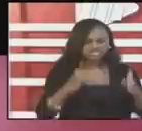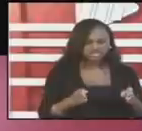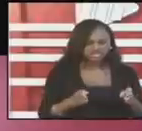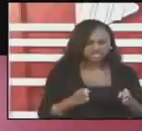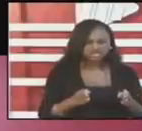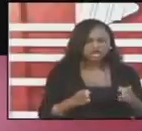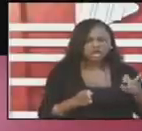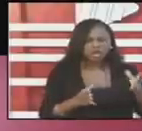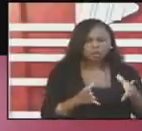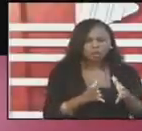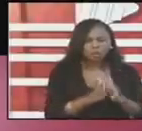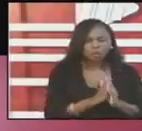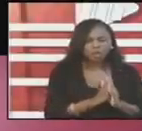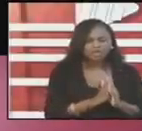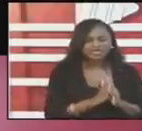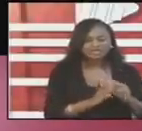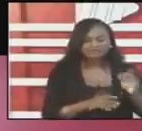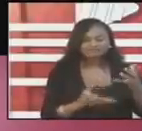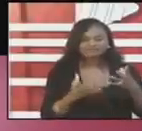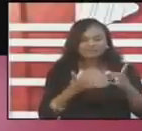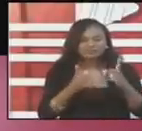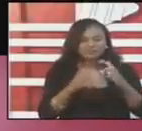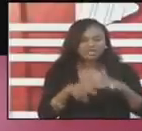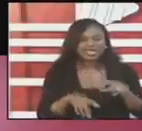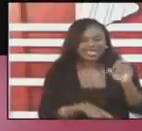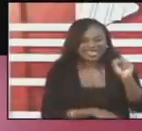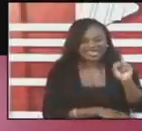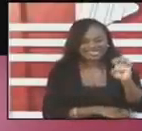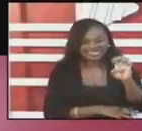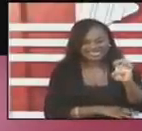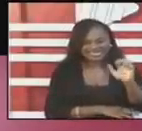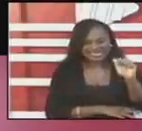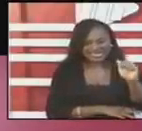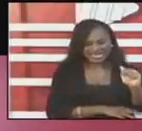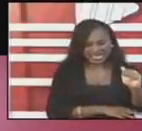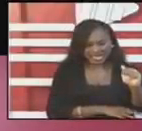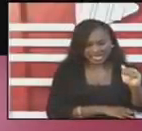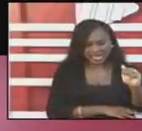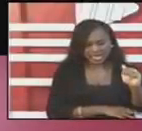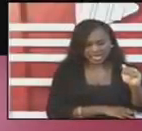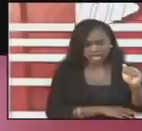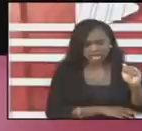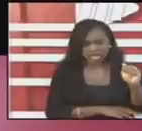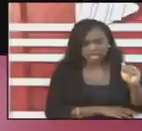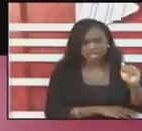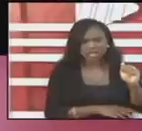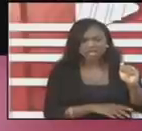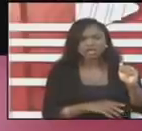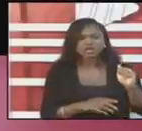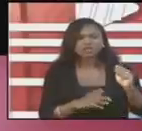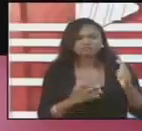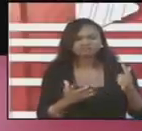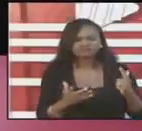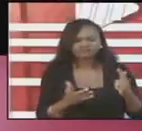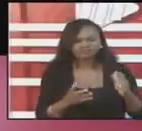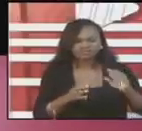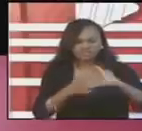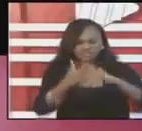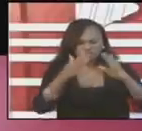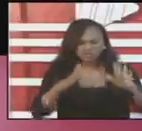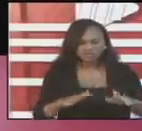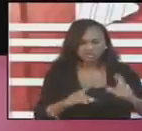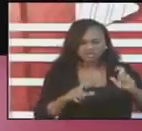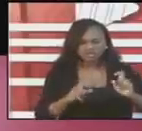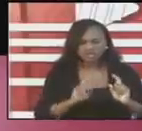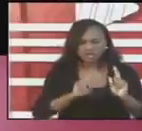about SCA students. Are they being allowed to attend private classes at private institutions or classes